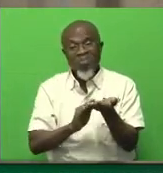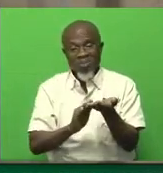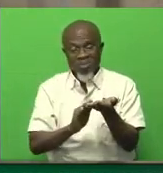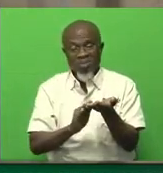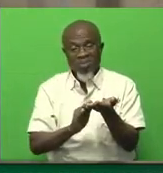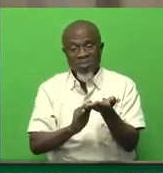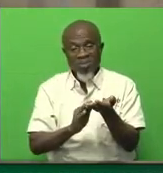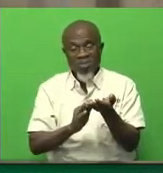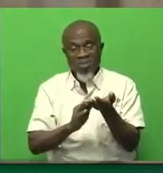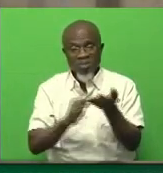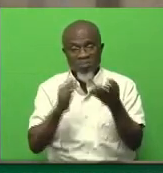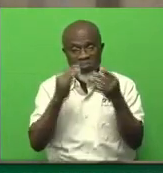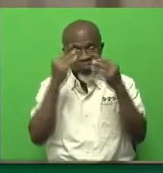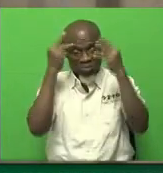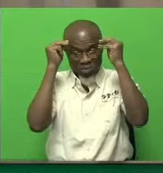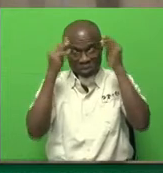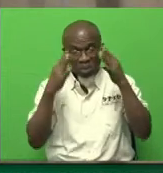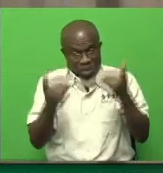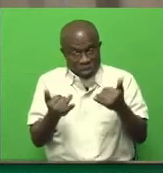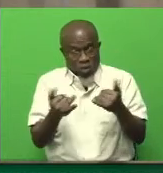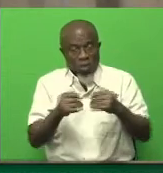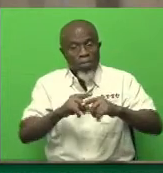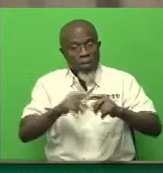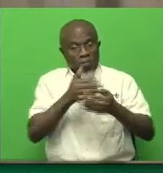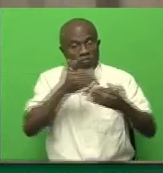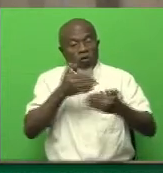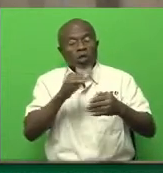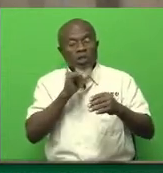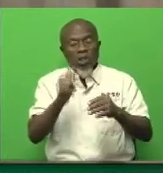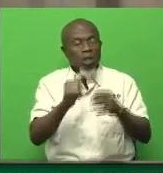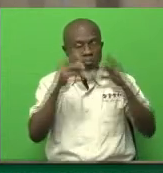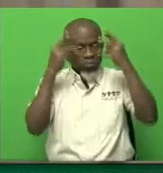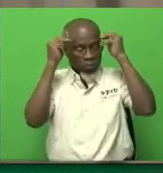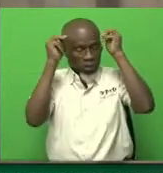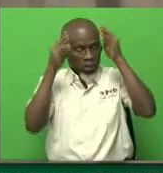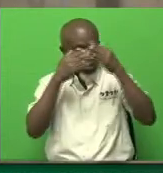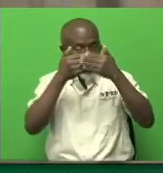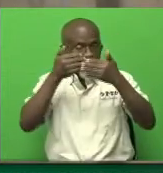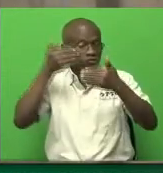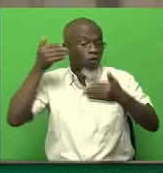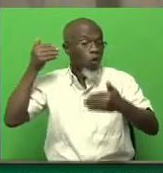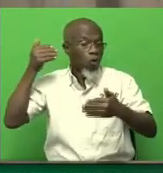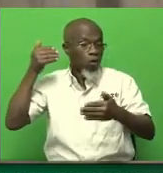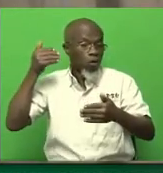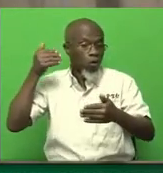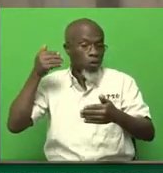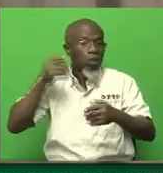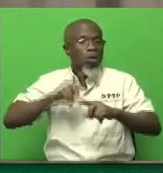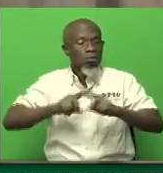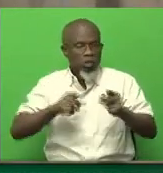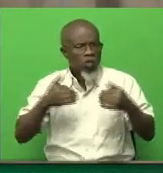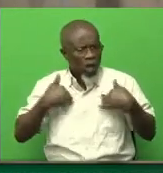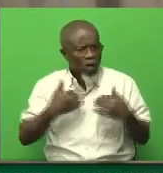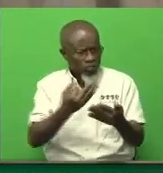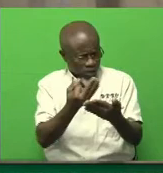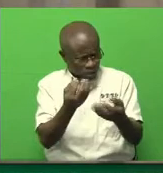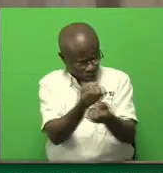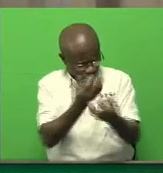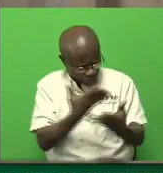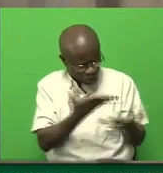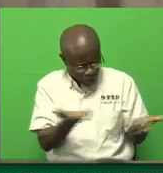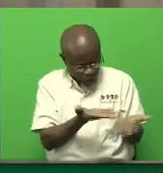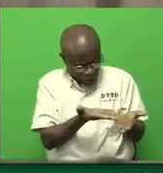not Minister then but again you have access to all of the documents a simple matter of learning the sector